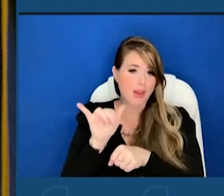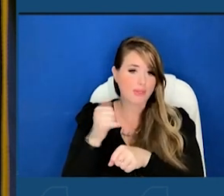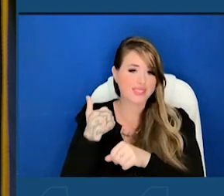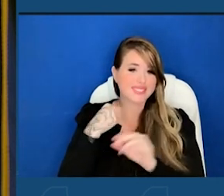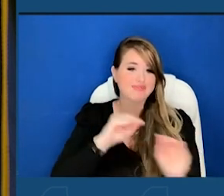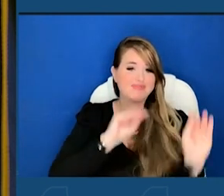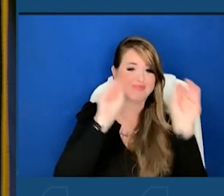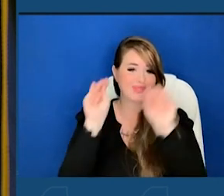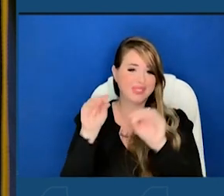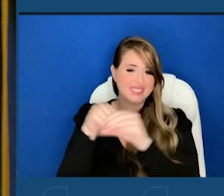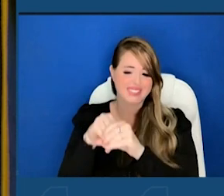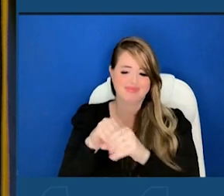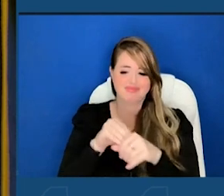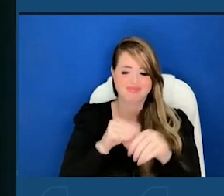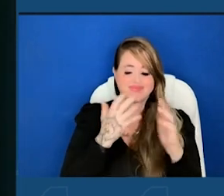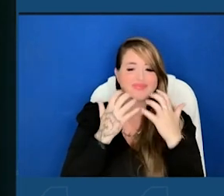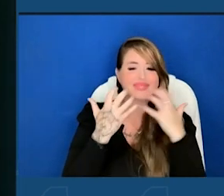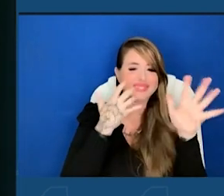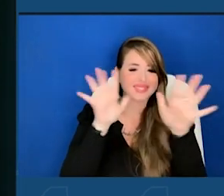So